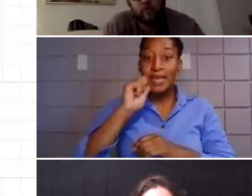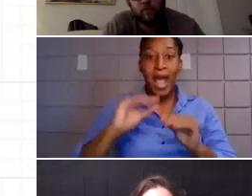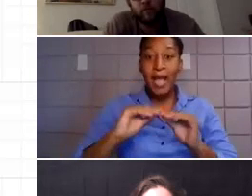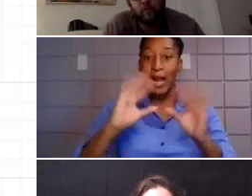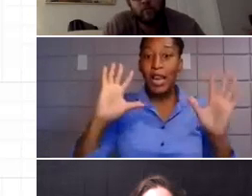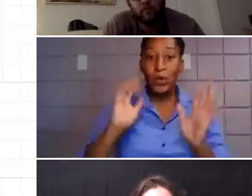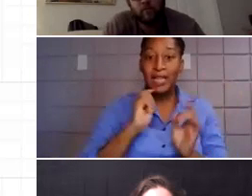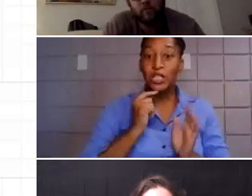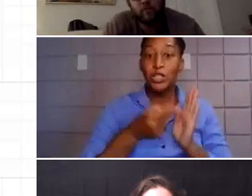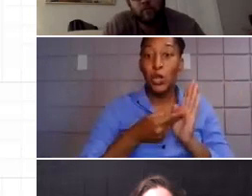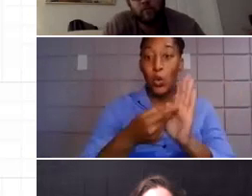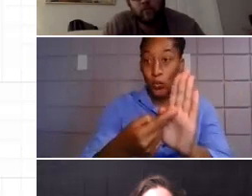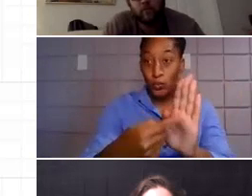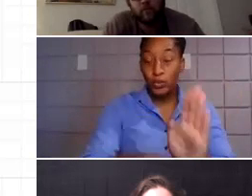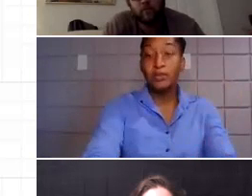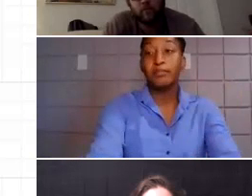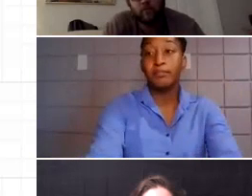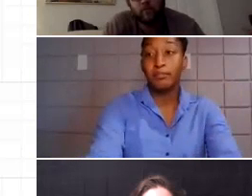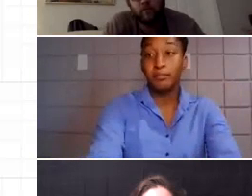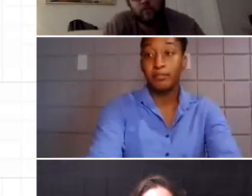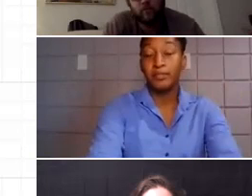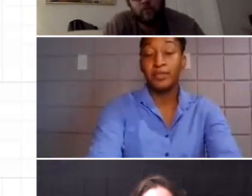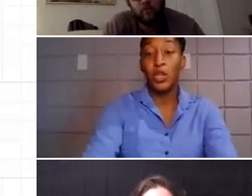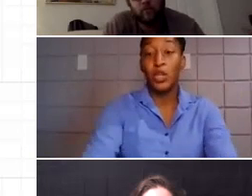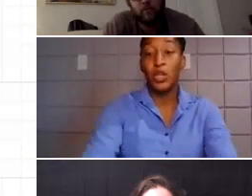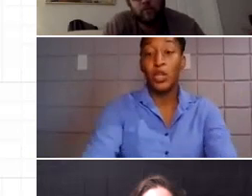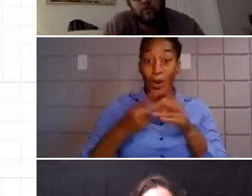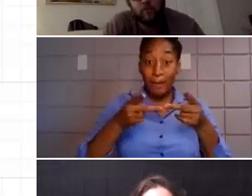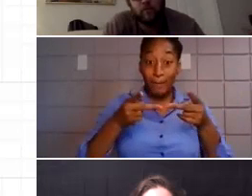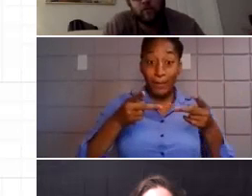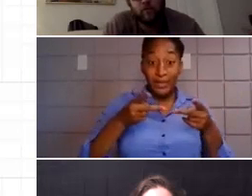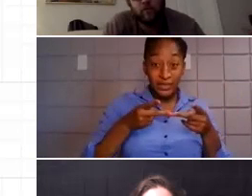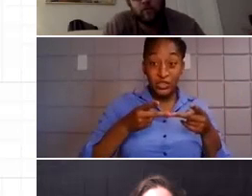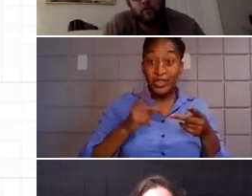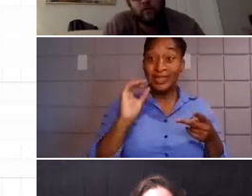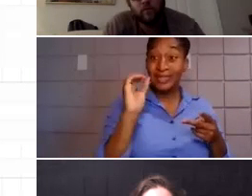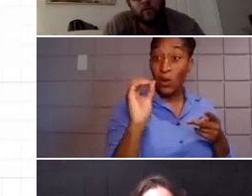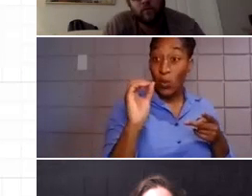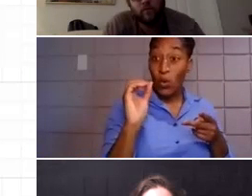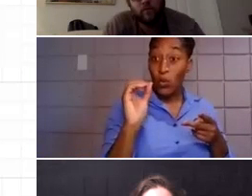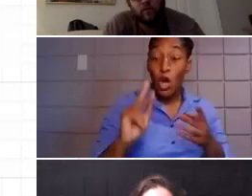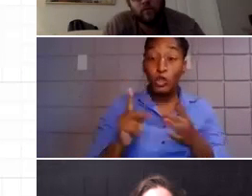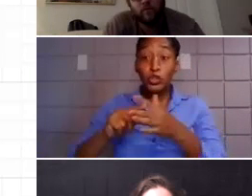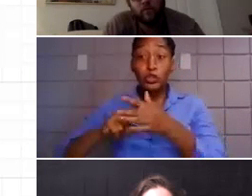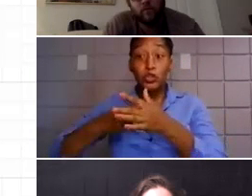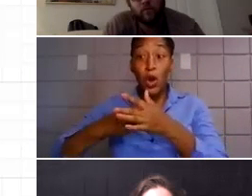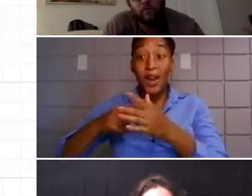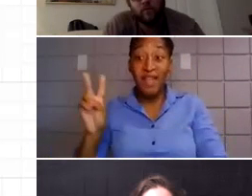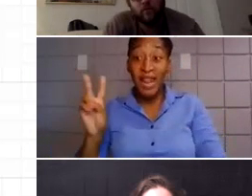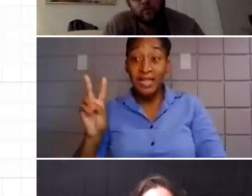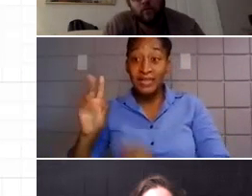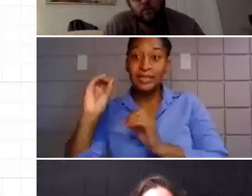starting position being zero and a starting velocity being zero. Your intuition tells